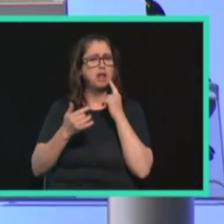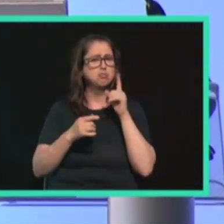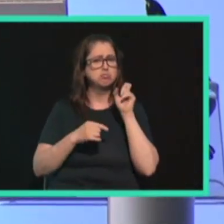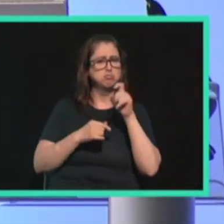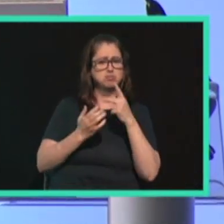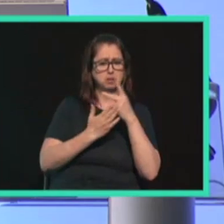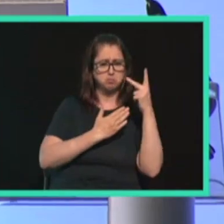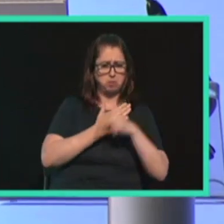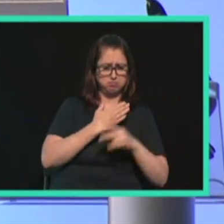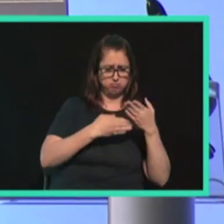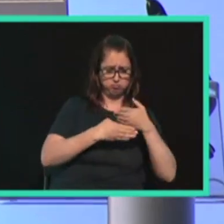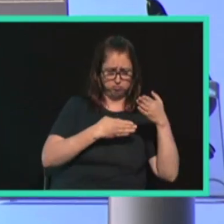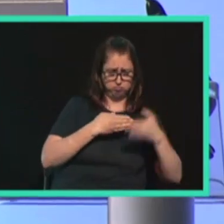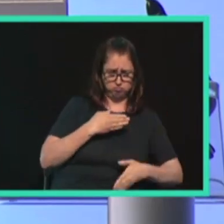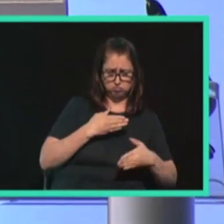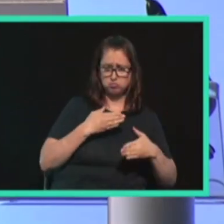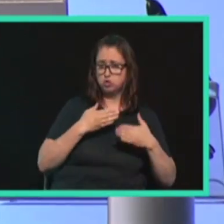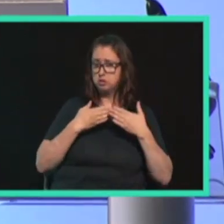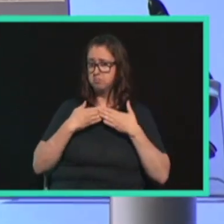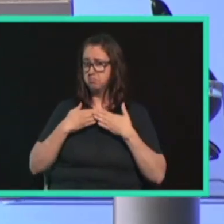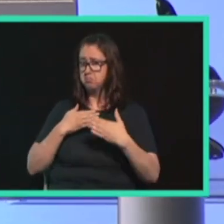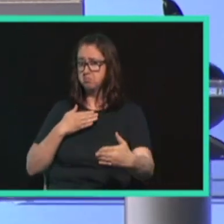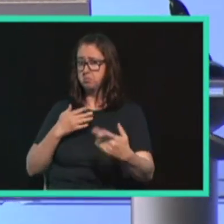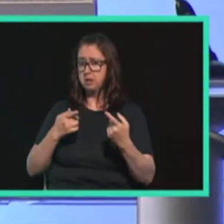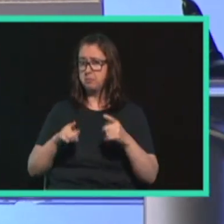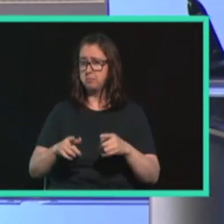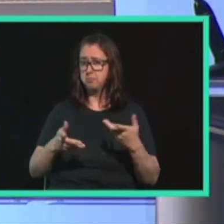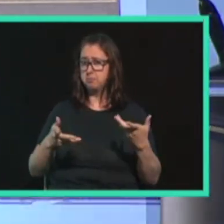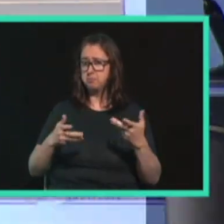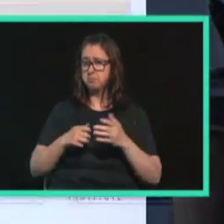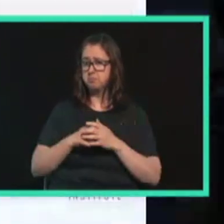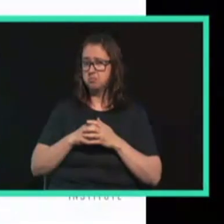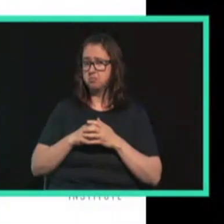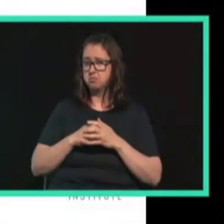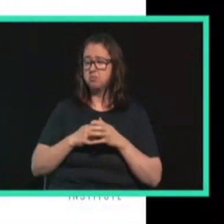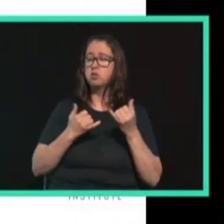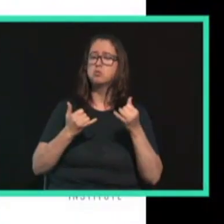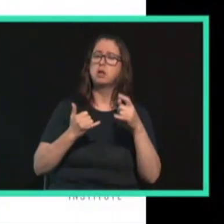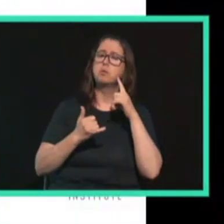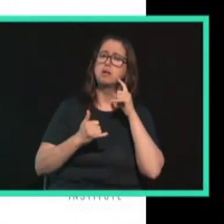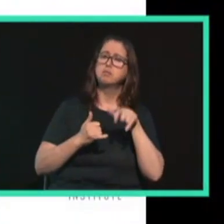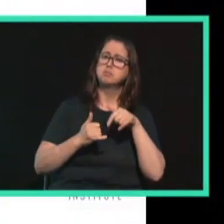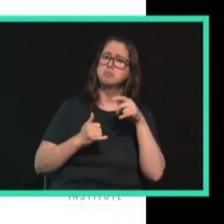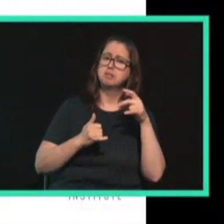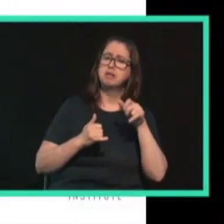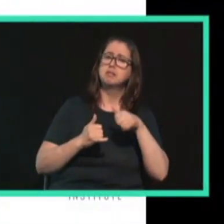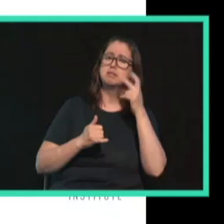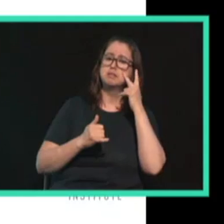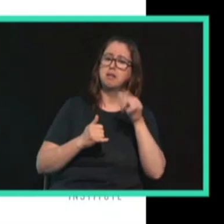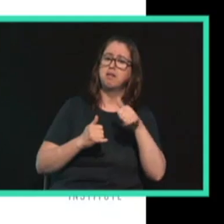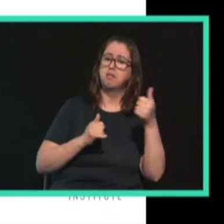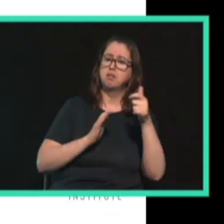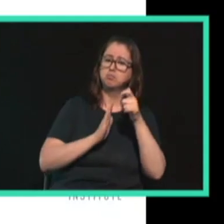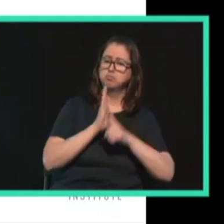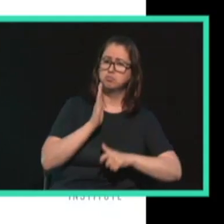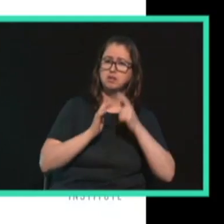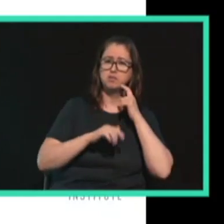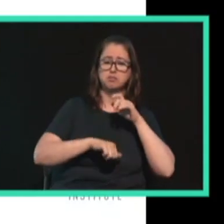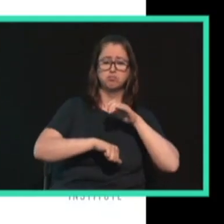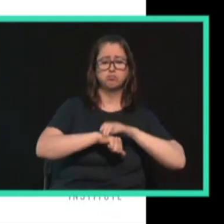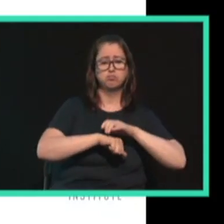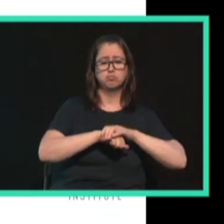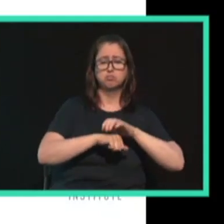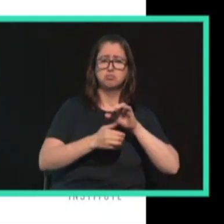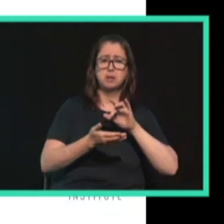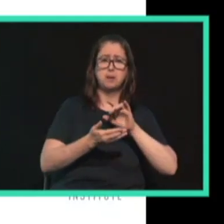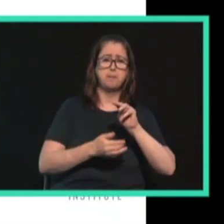in the longer term? So to answer that question, we'll look at another paper. This one was published in the British Medical Journal